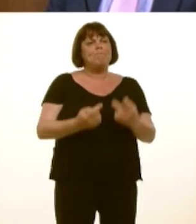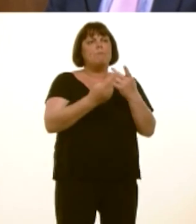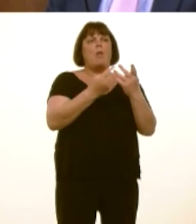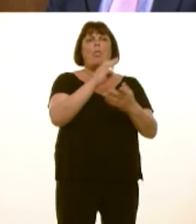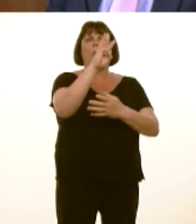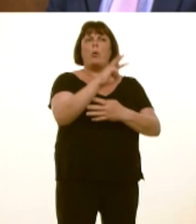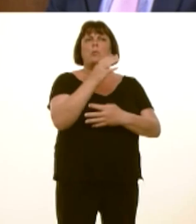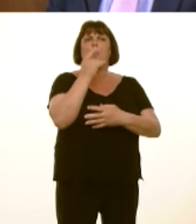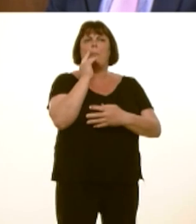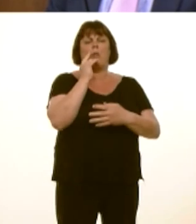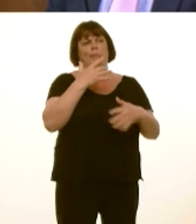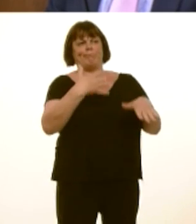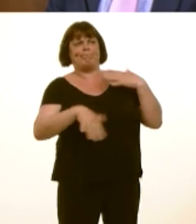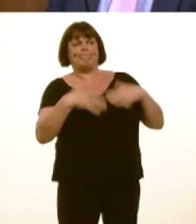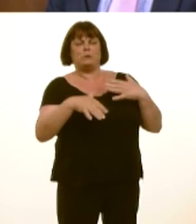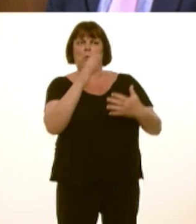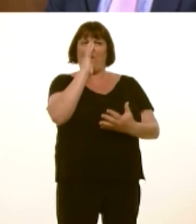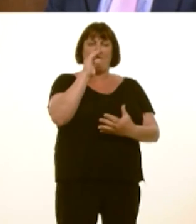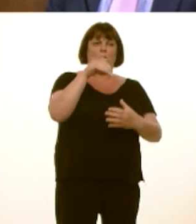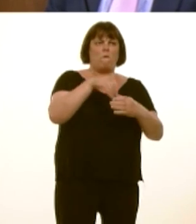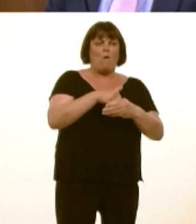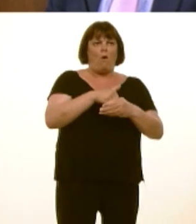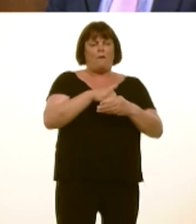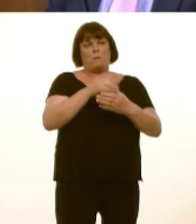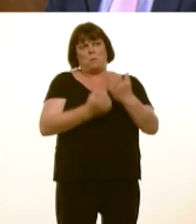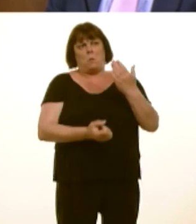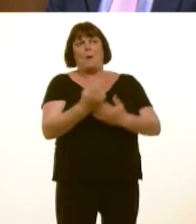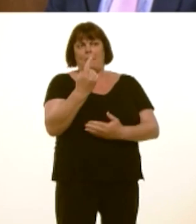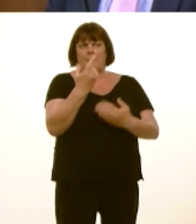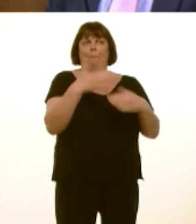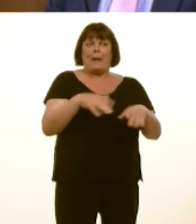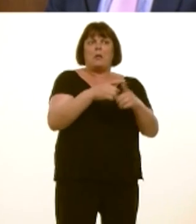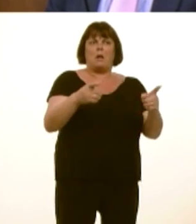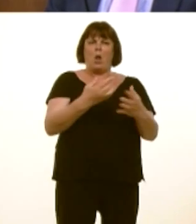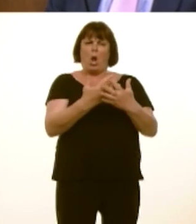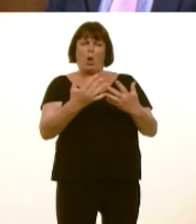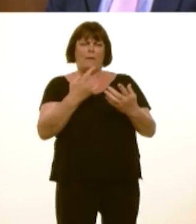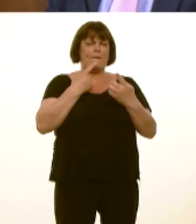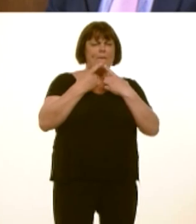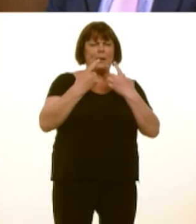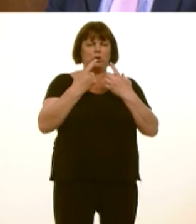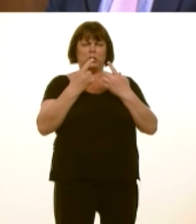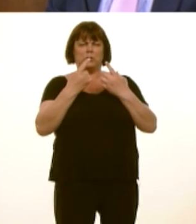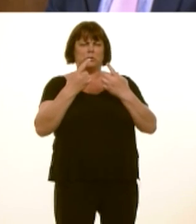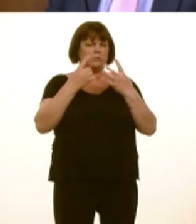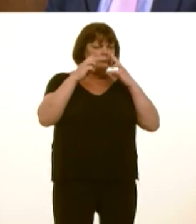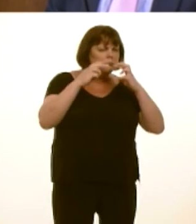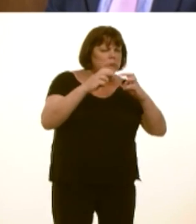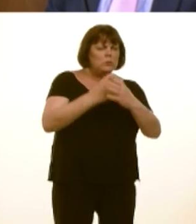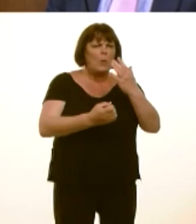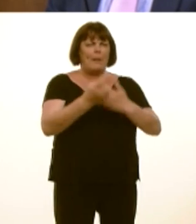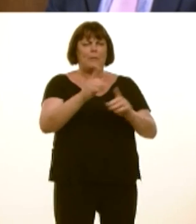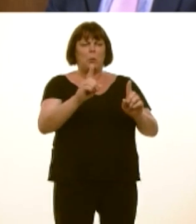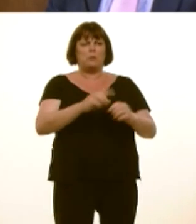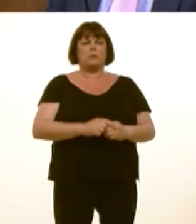were injured or caught up in the terrorist attacks, and further details are still emerging. It is unknown at this